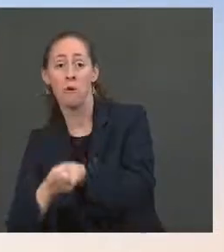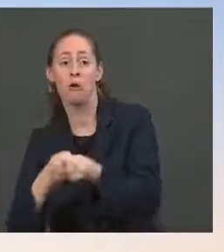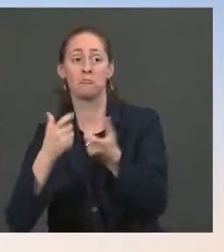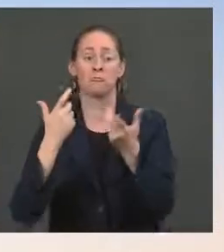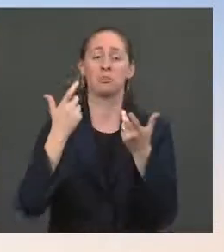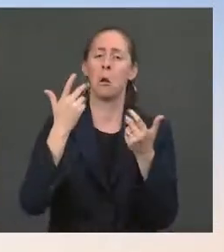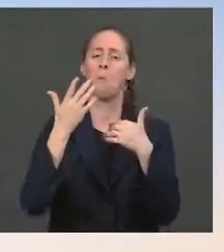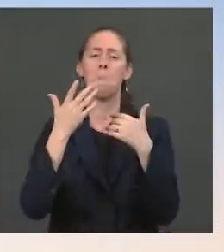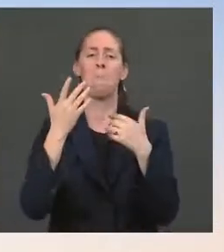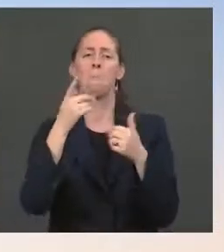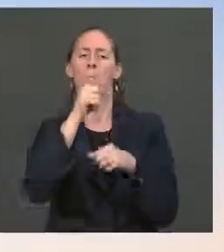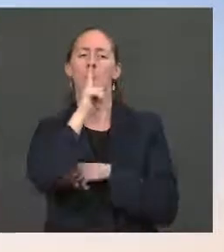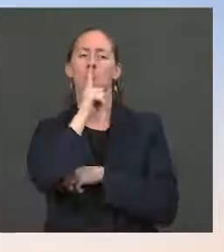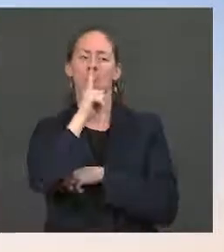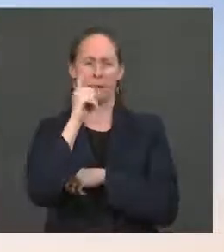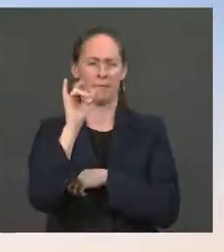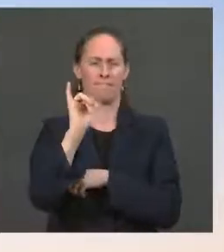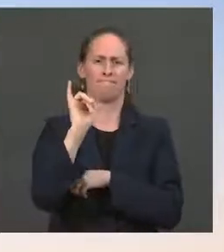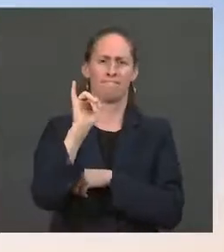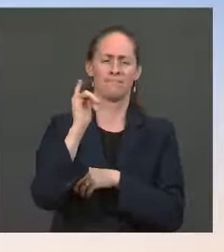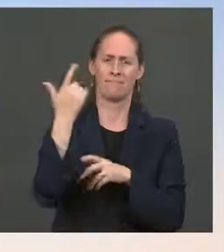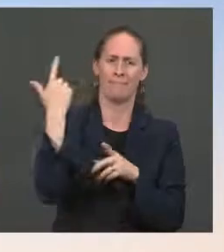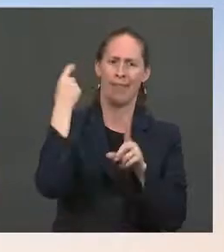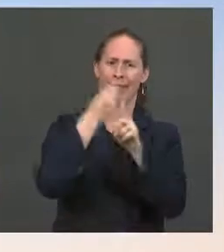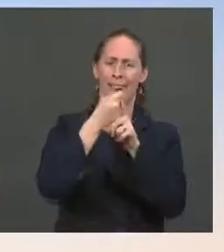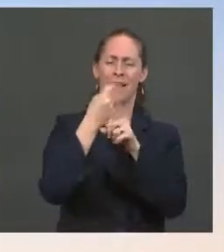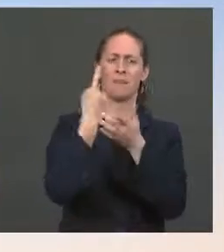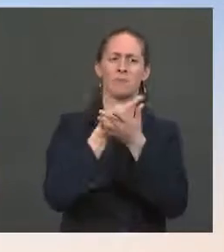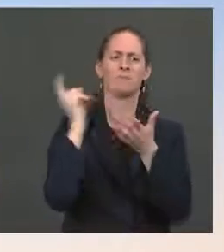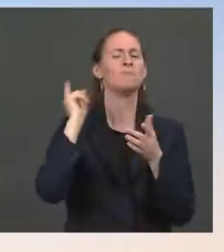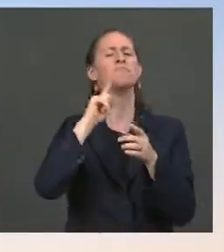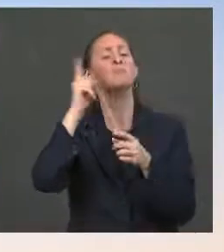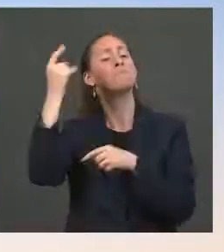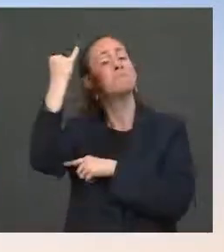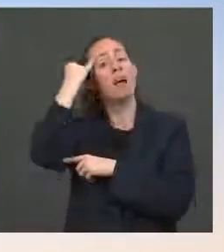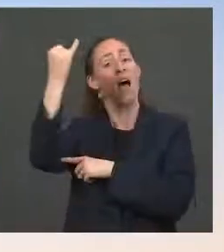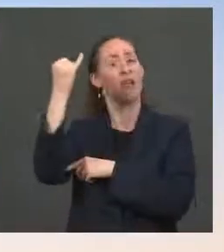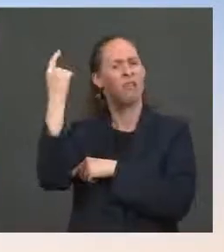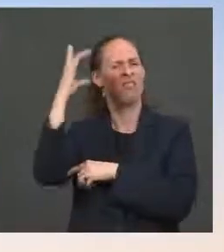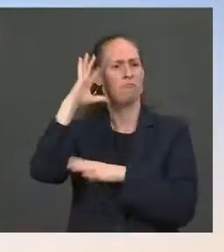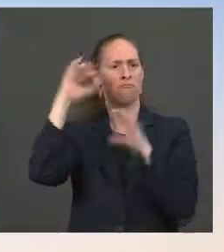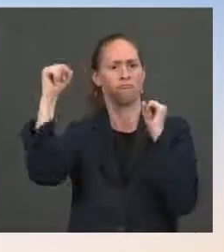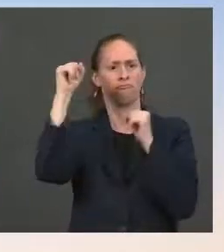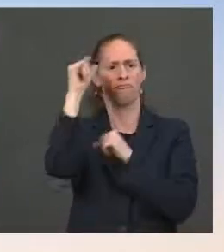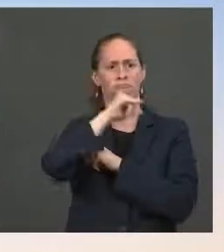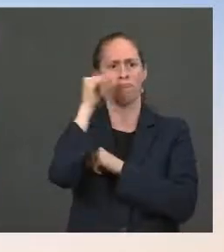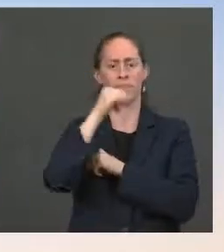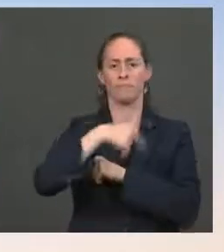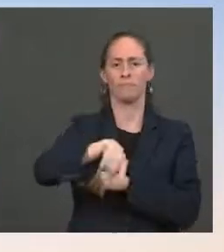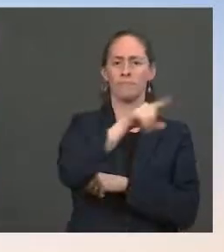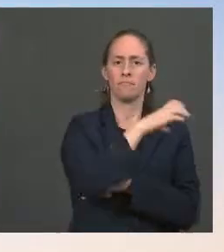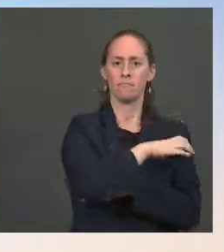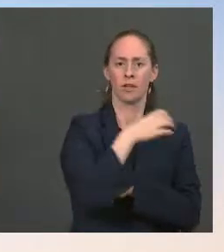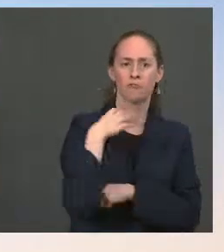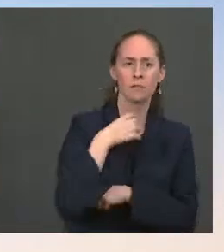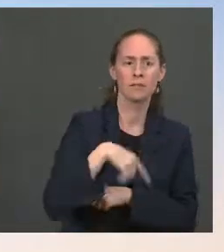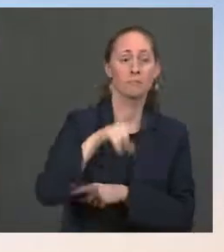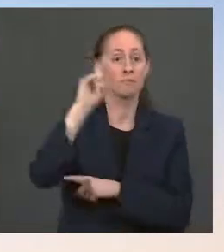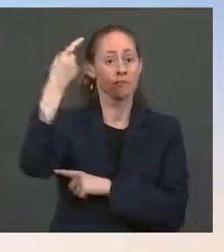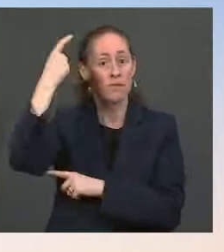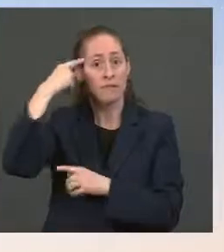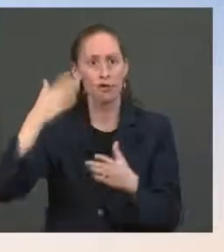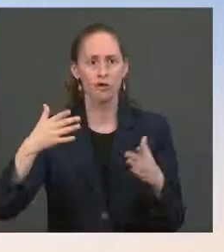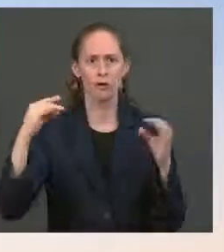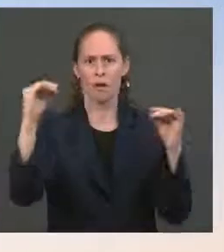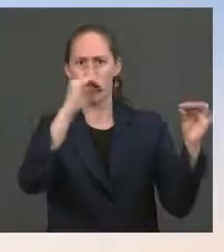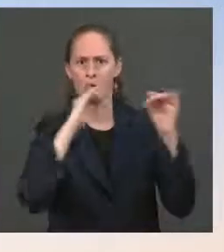last week. You know, the president put out his bold proposals. Members of Congress, a co-equal branch of government, argue for their priorities. Some